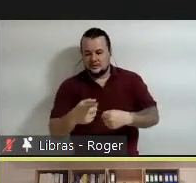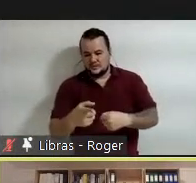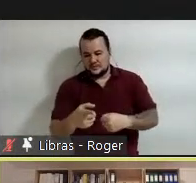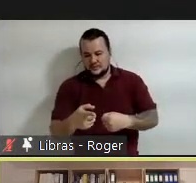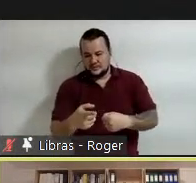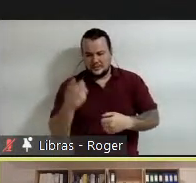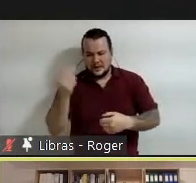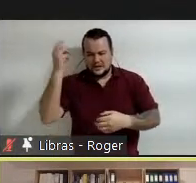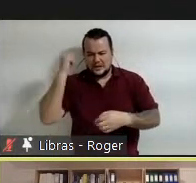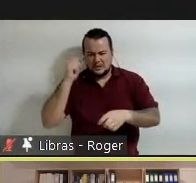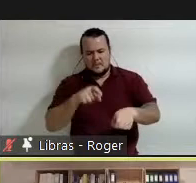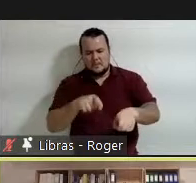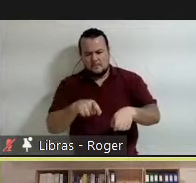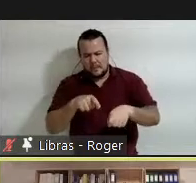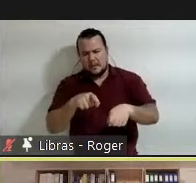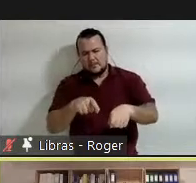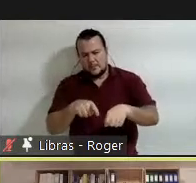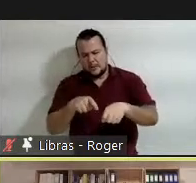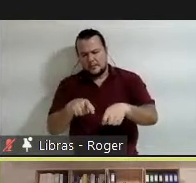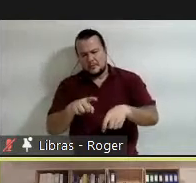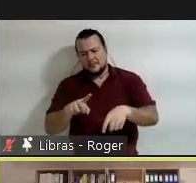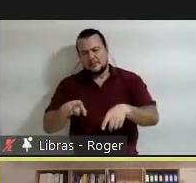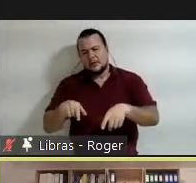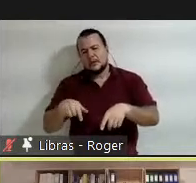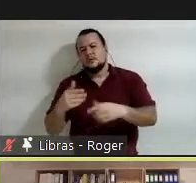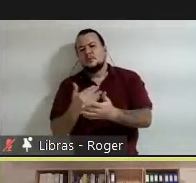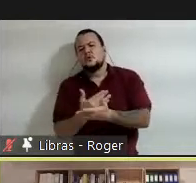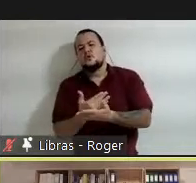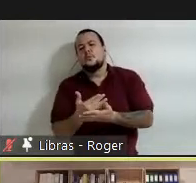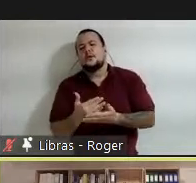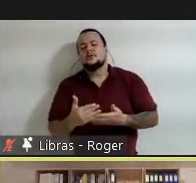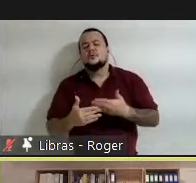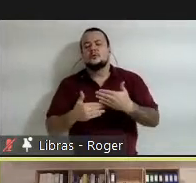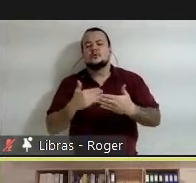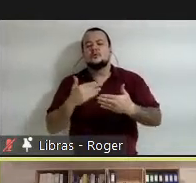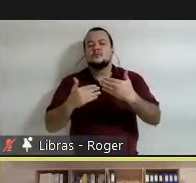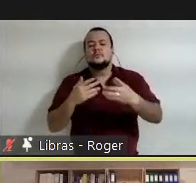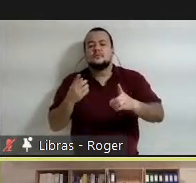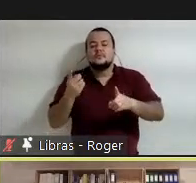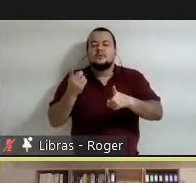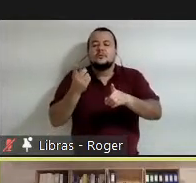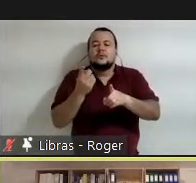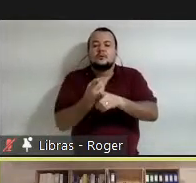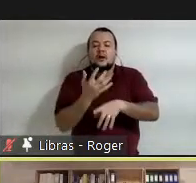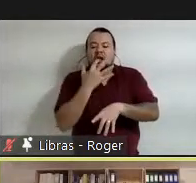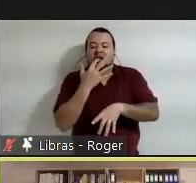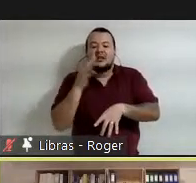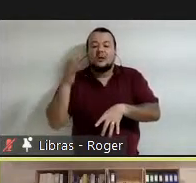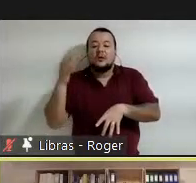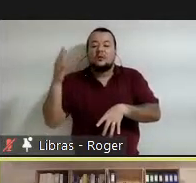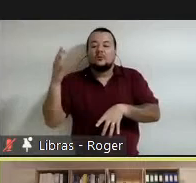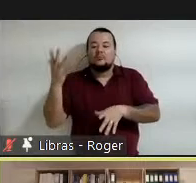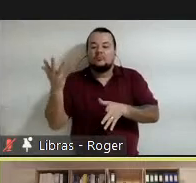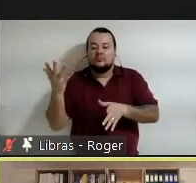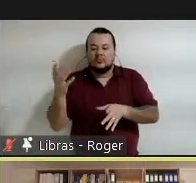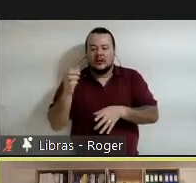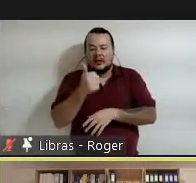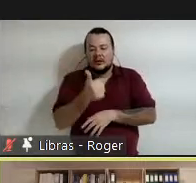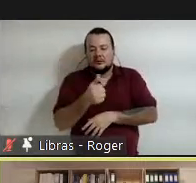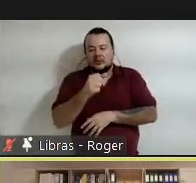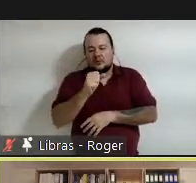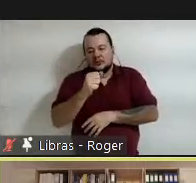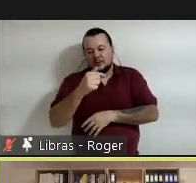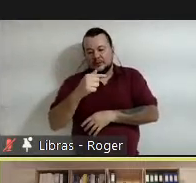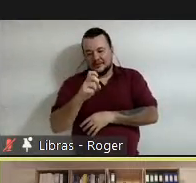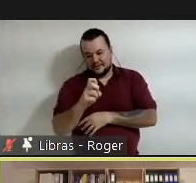booming once gold was discovered in the 1870s in the Witwatersrand, which is around Johannesburg and Pretoria, and the tax